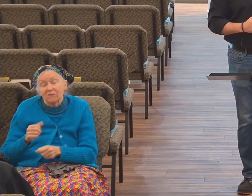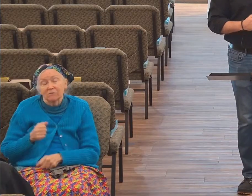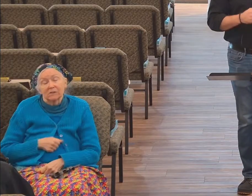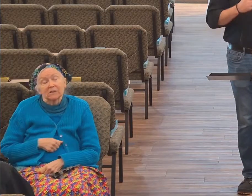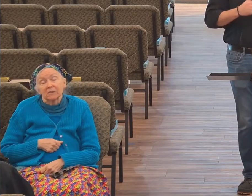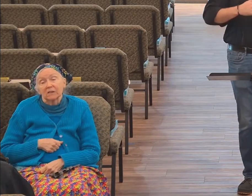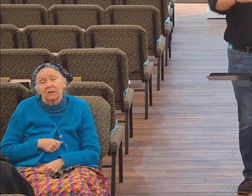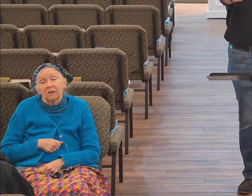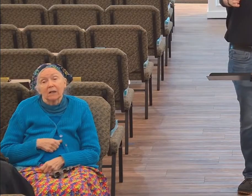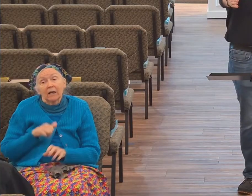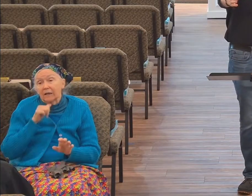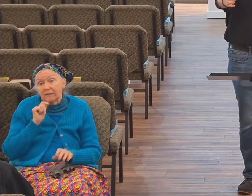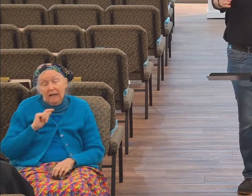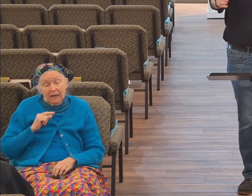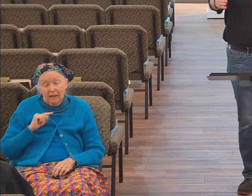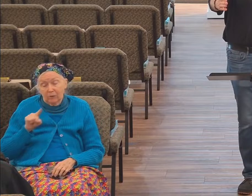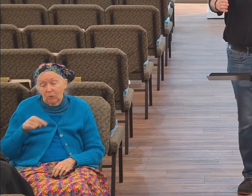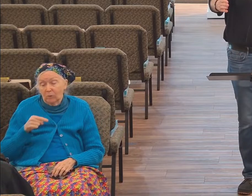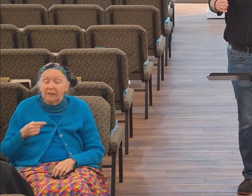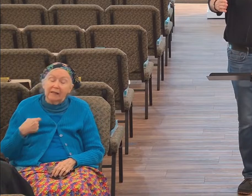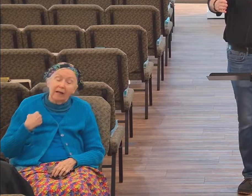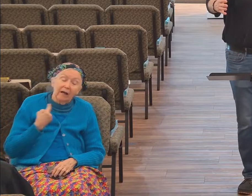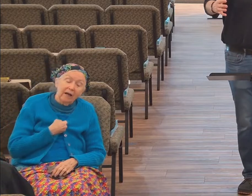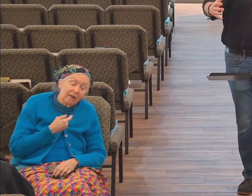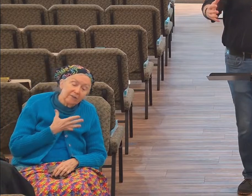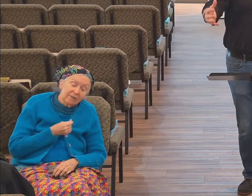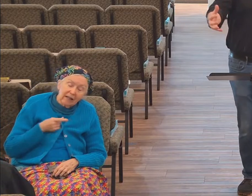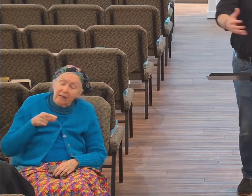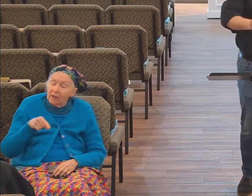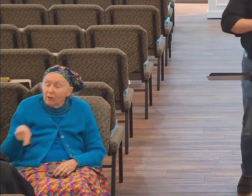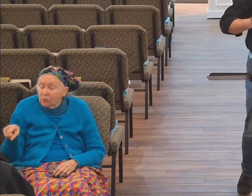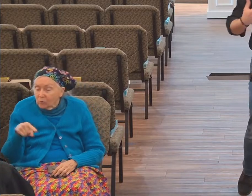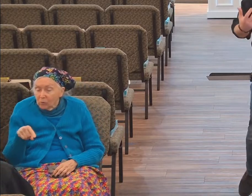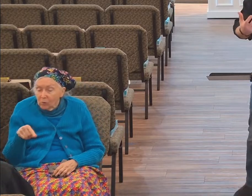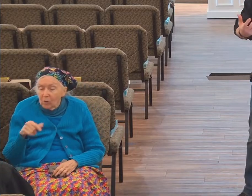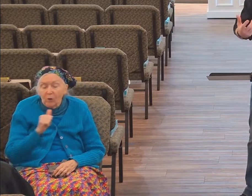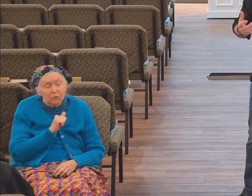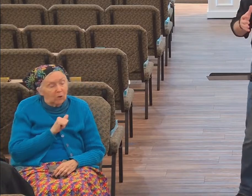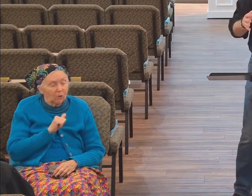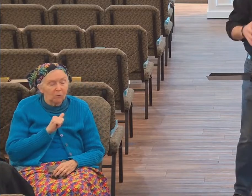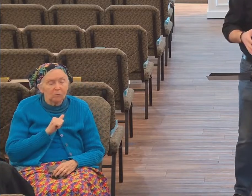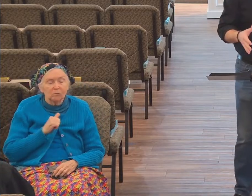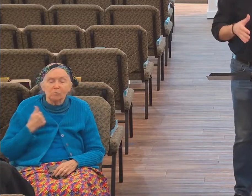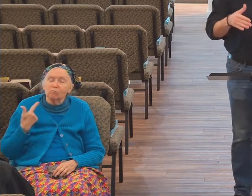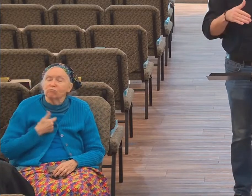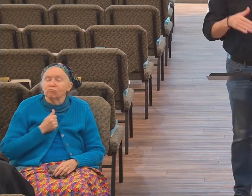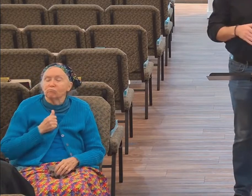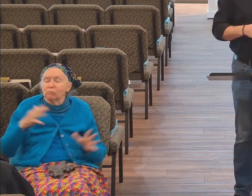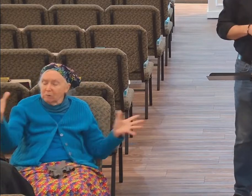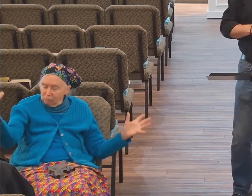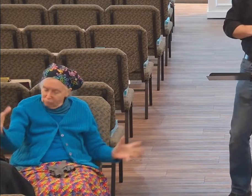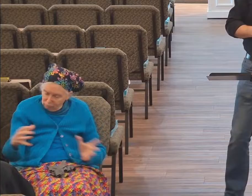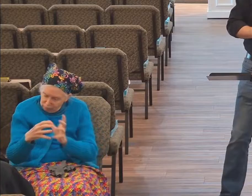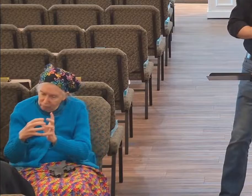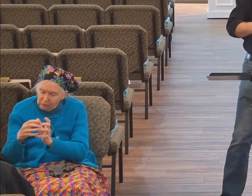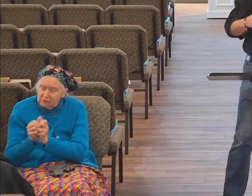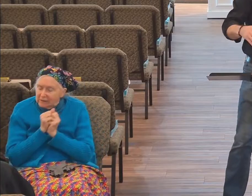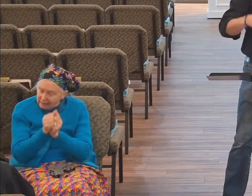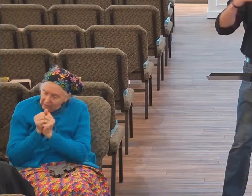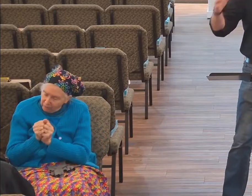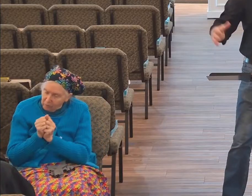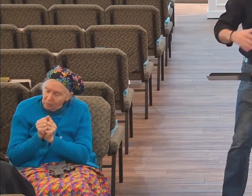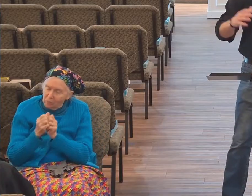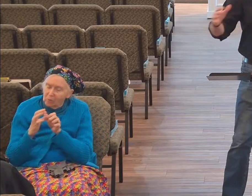It wasn't just us and you, it was all of us together. Right? We were relationally invested, right? He's using